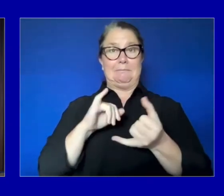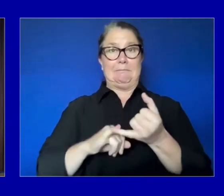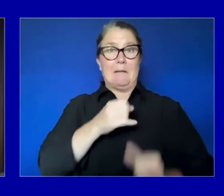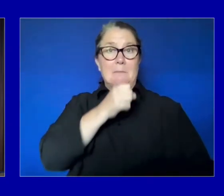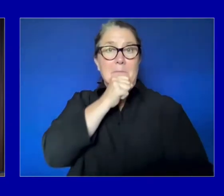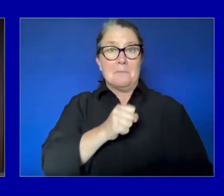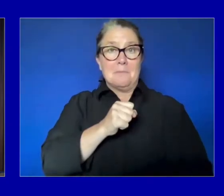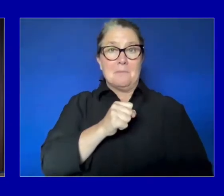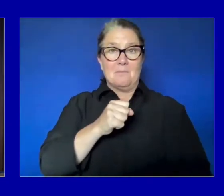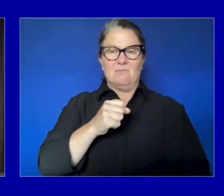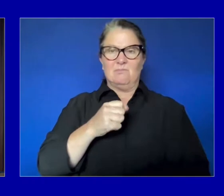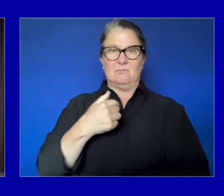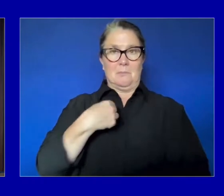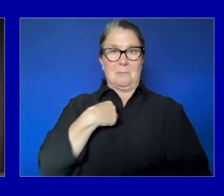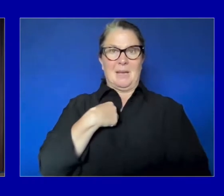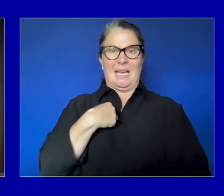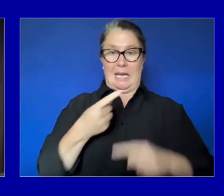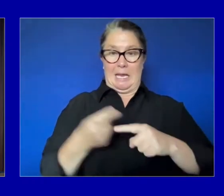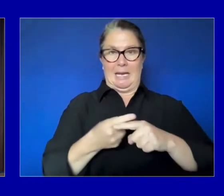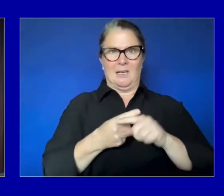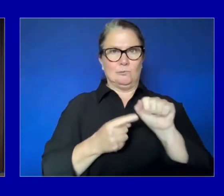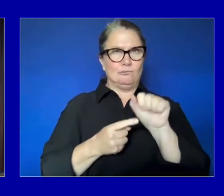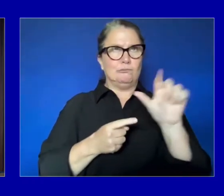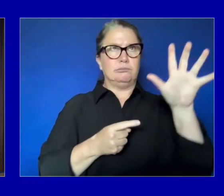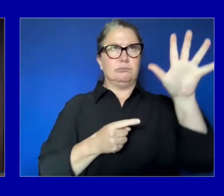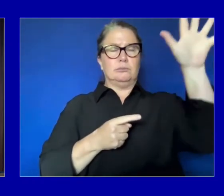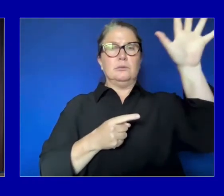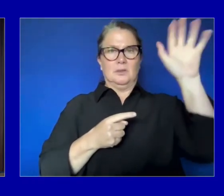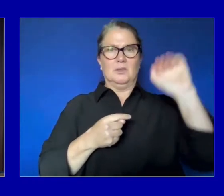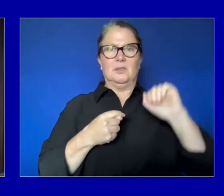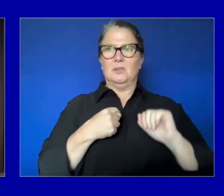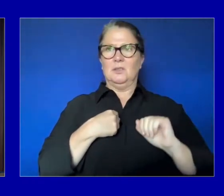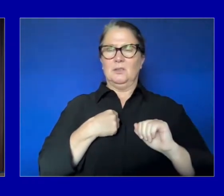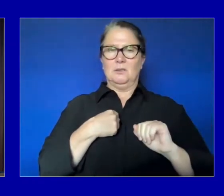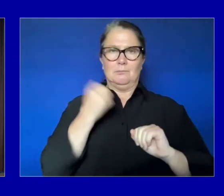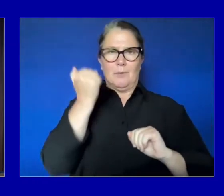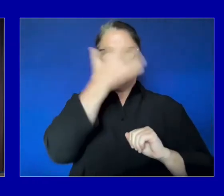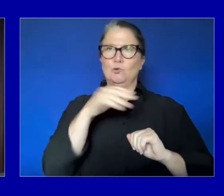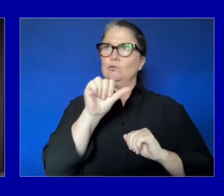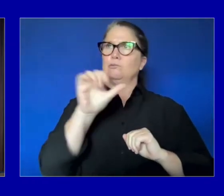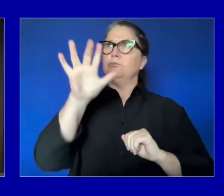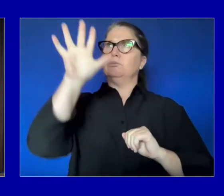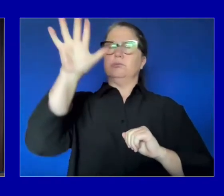family, and I'm very proud of them, uh, all of them. Um,